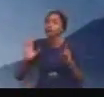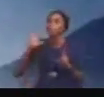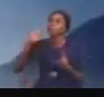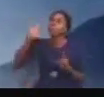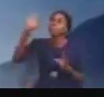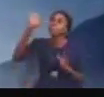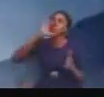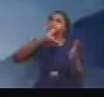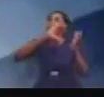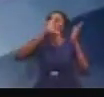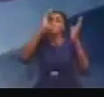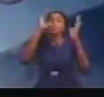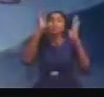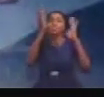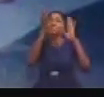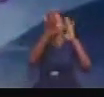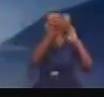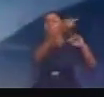your